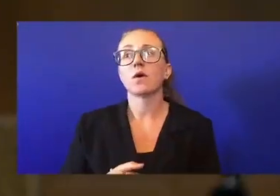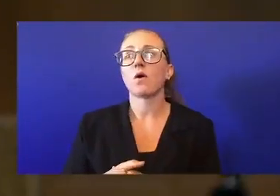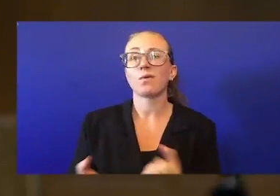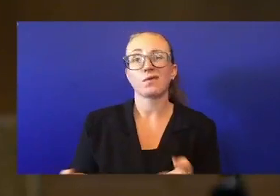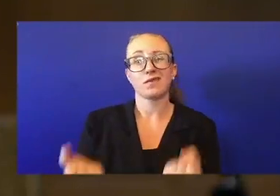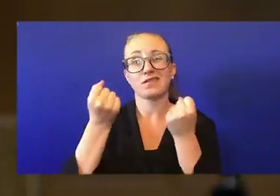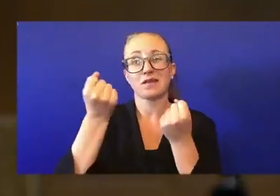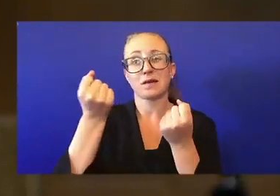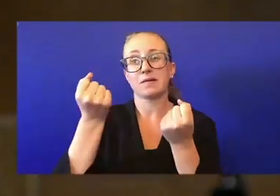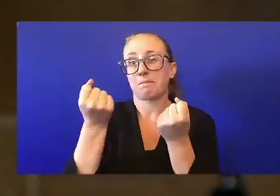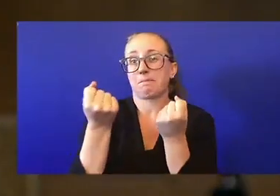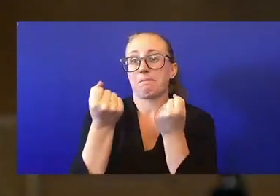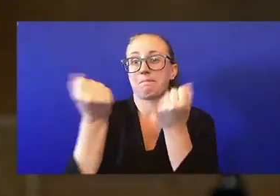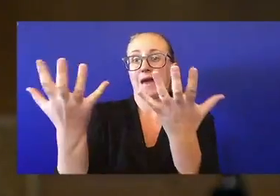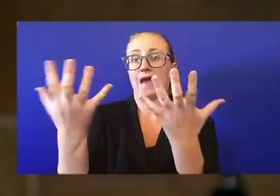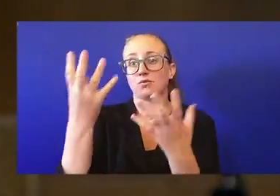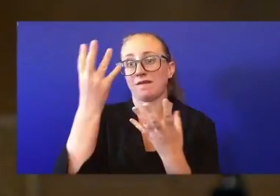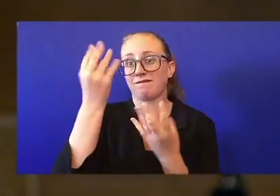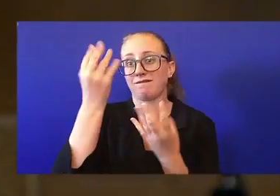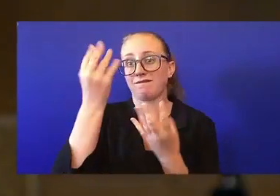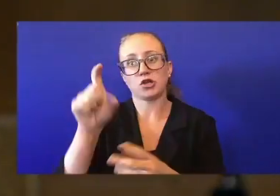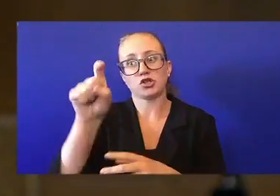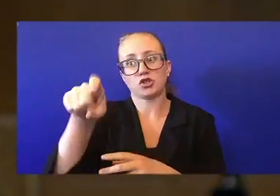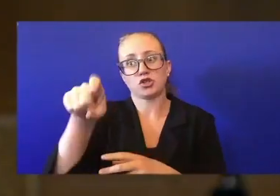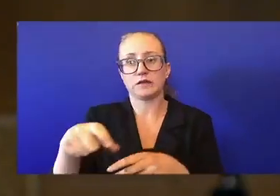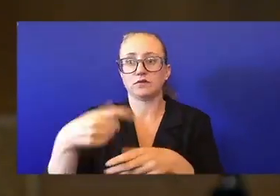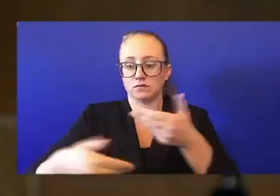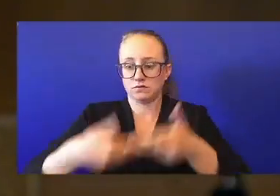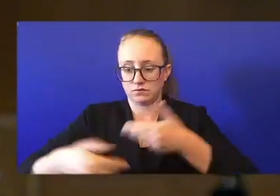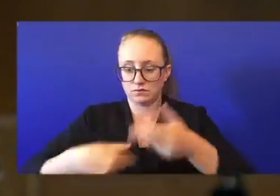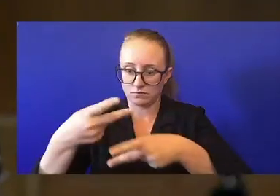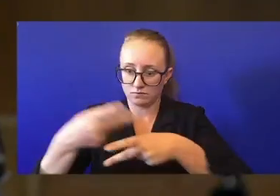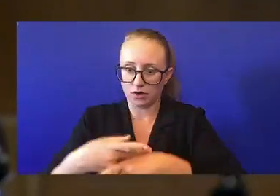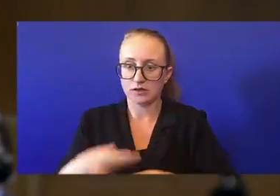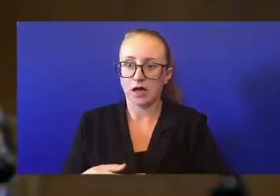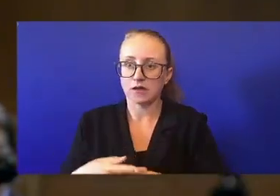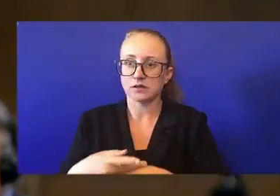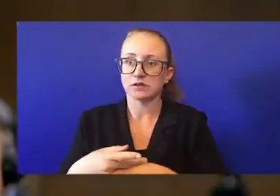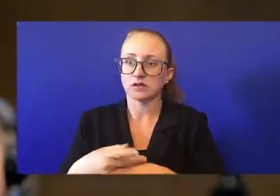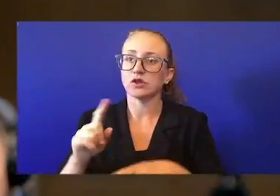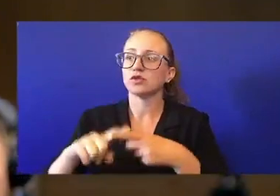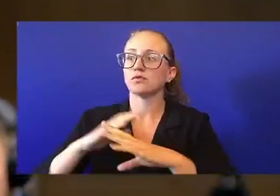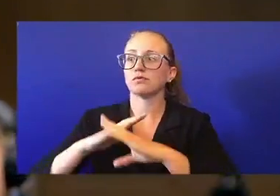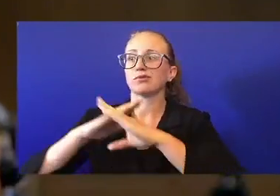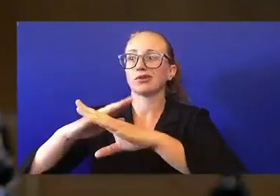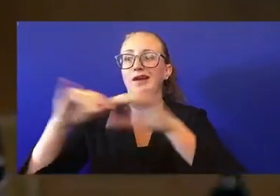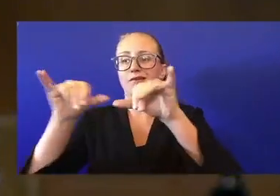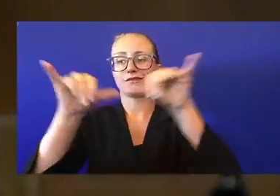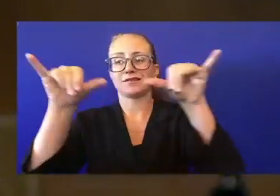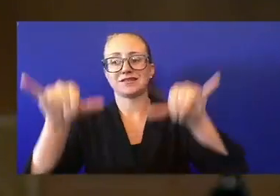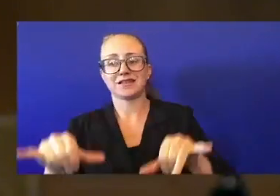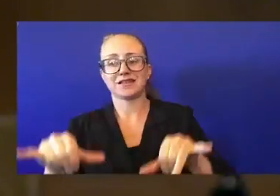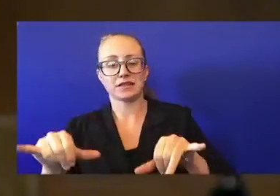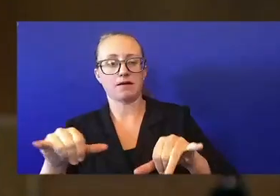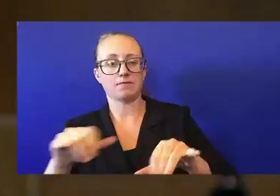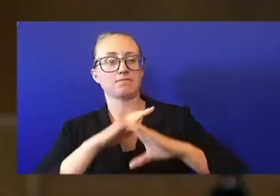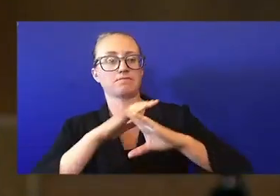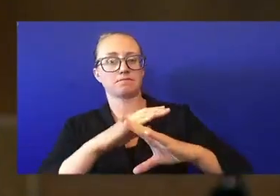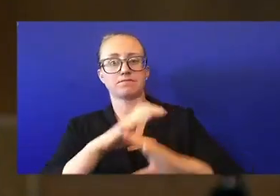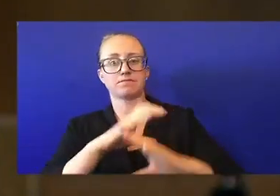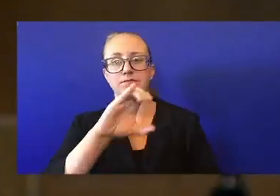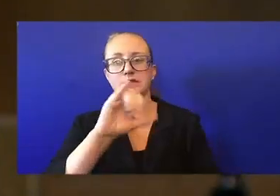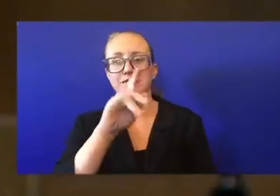and data that needs to be processed in order to protect systems against cyber crime and